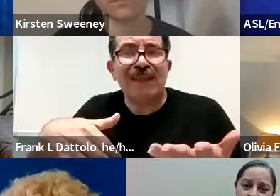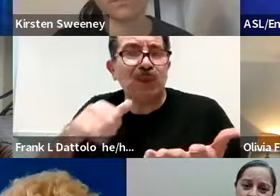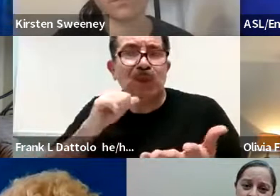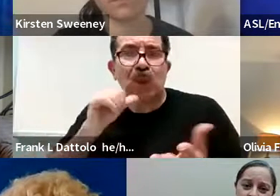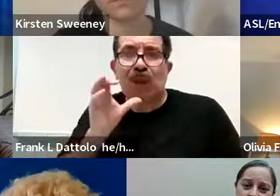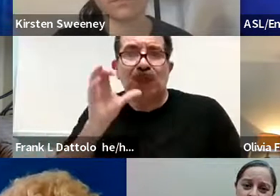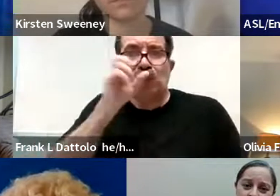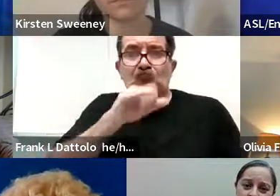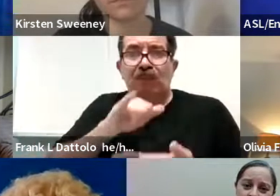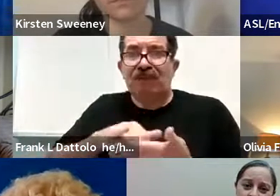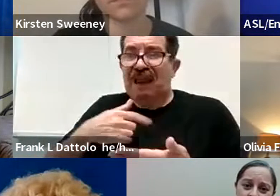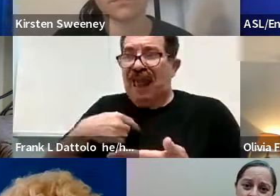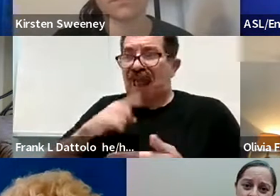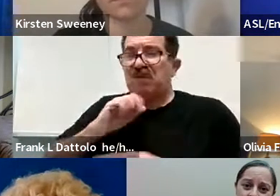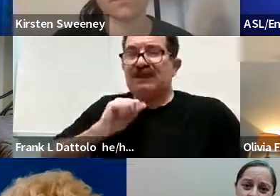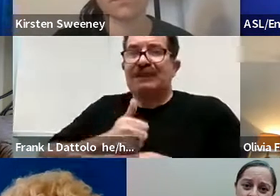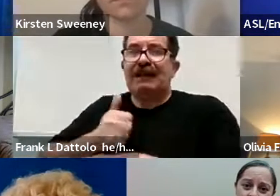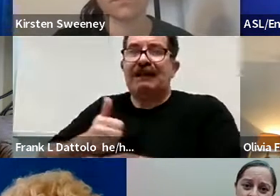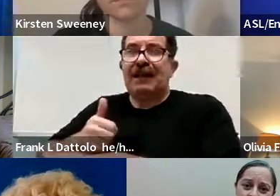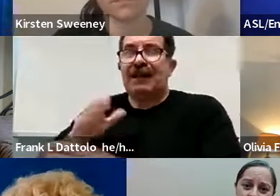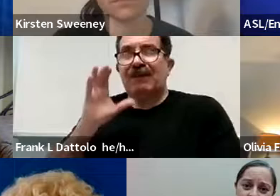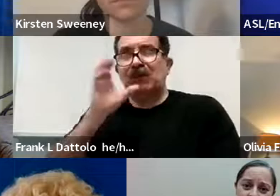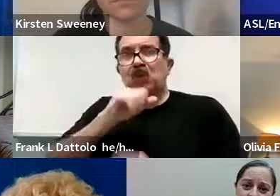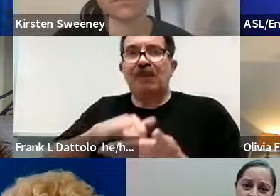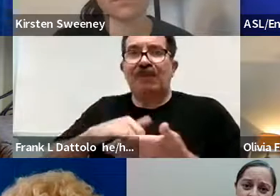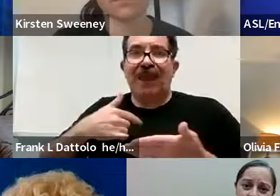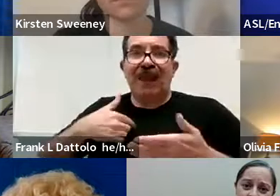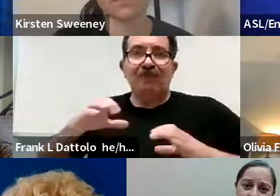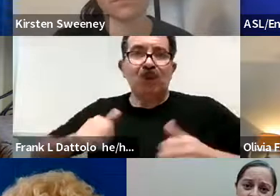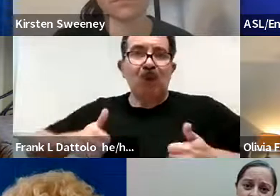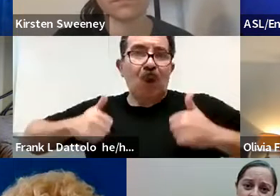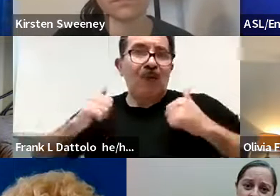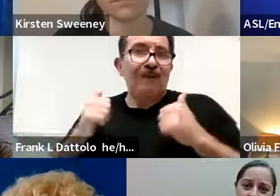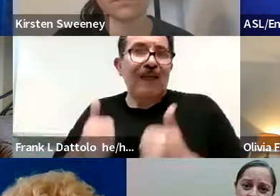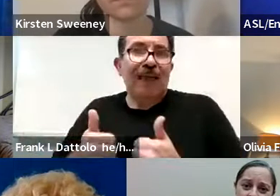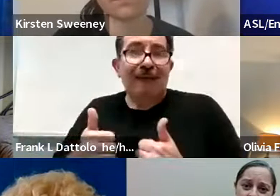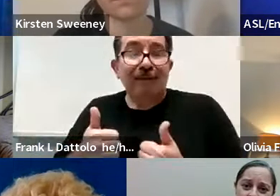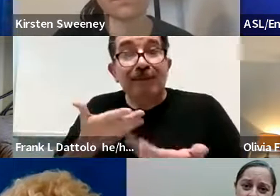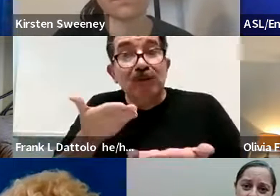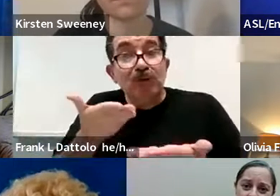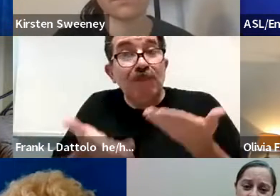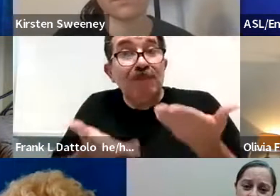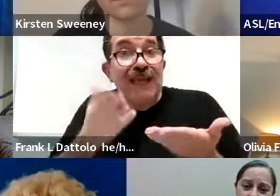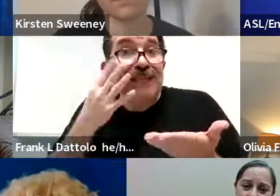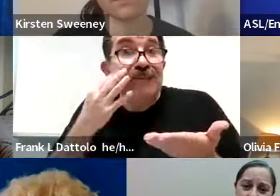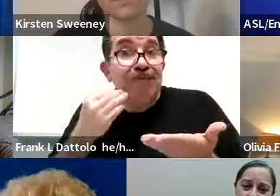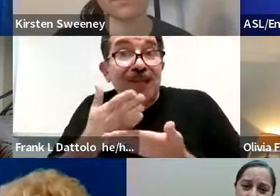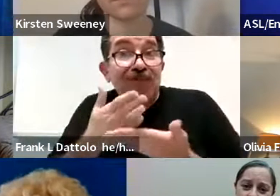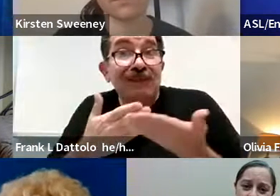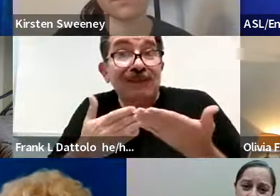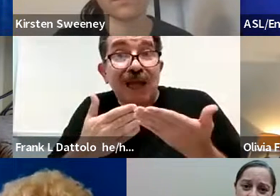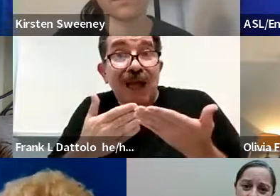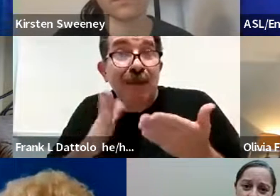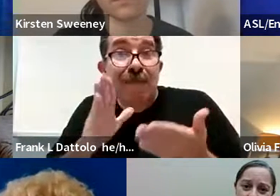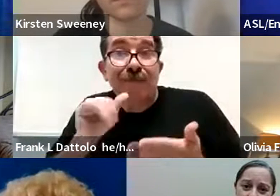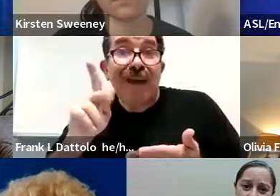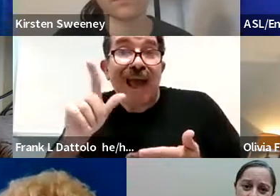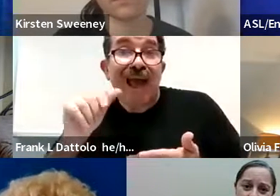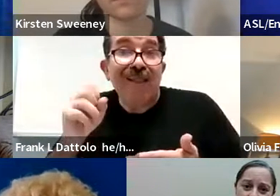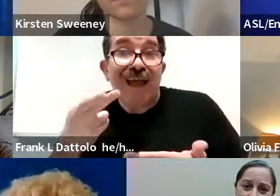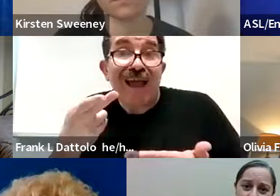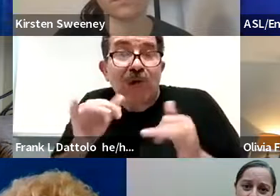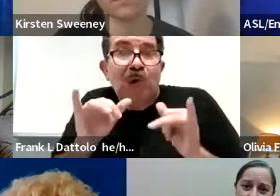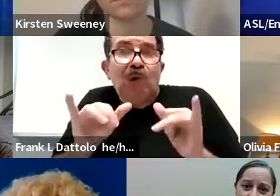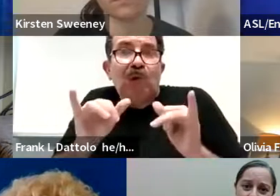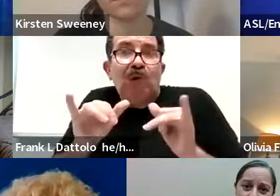Ask your stakeholders. Make them part of that conversation. Don't assume that you set it up and it's going to be